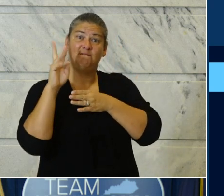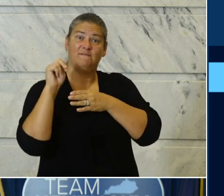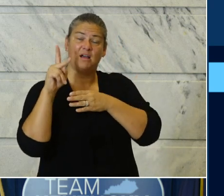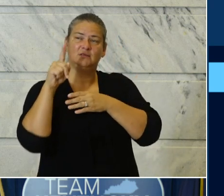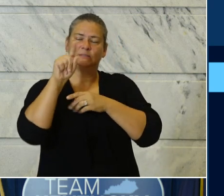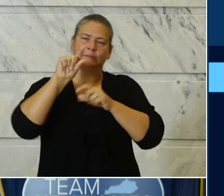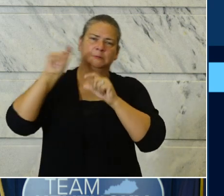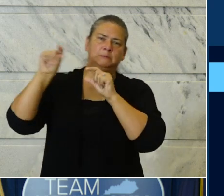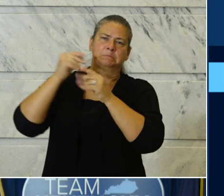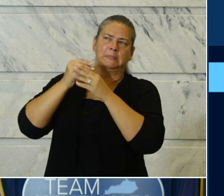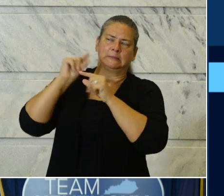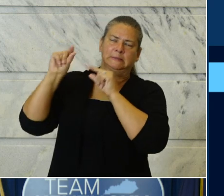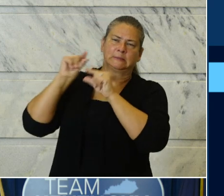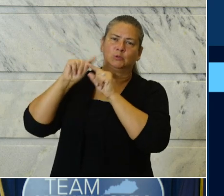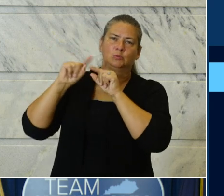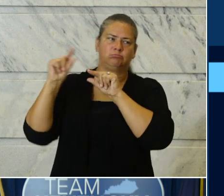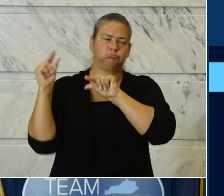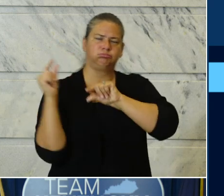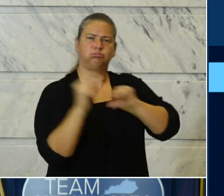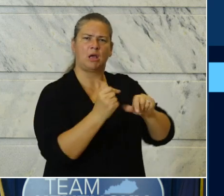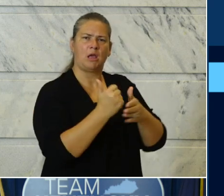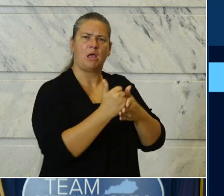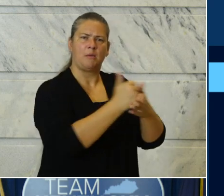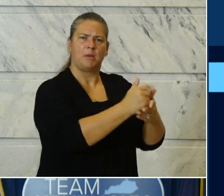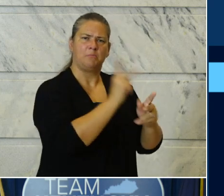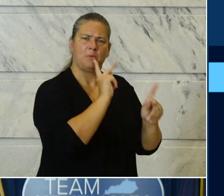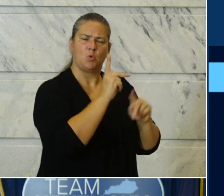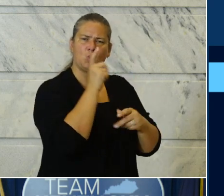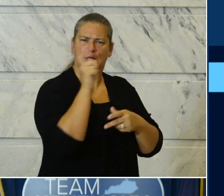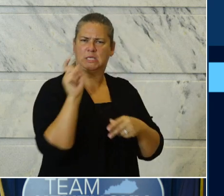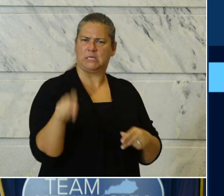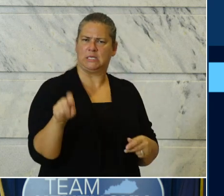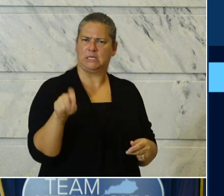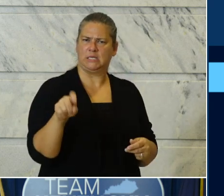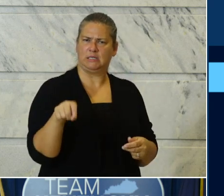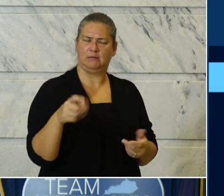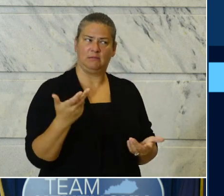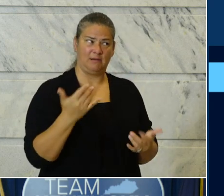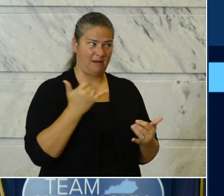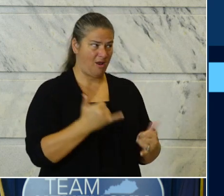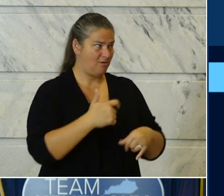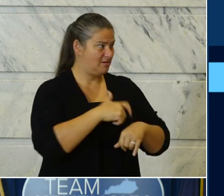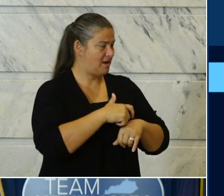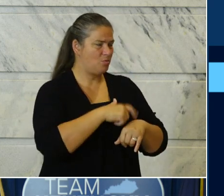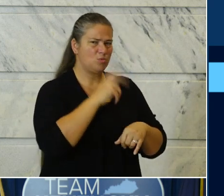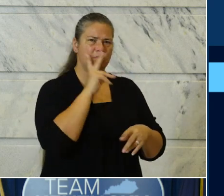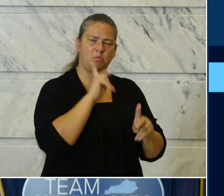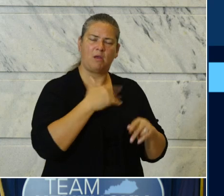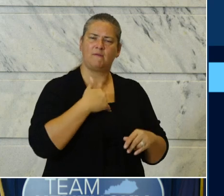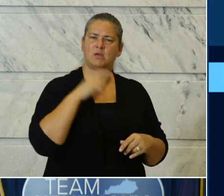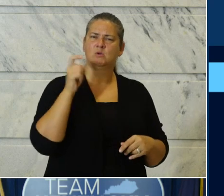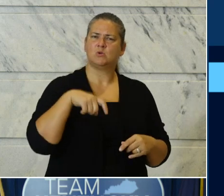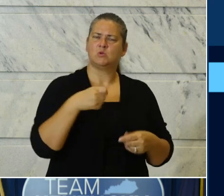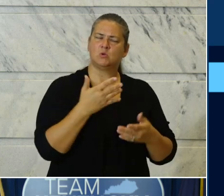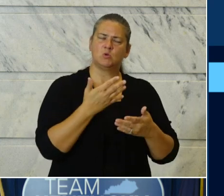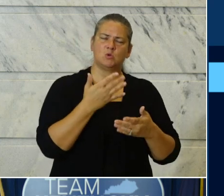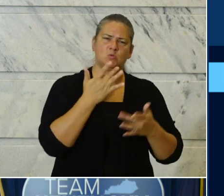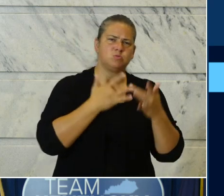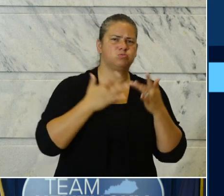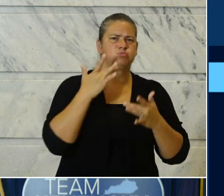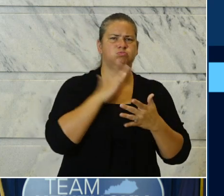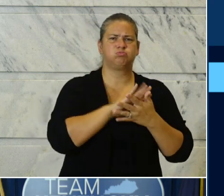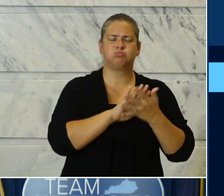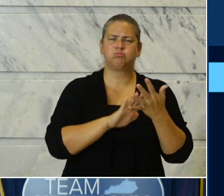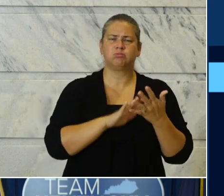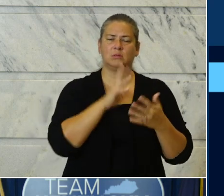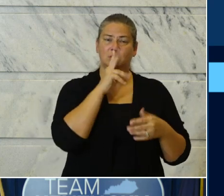need. This is truly people's charity in time of crisis. And looking at that, I mean, it's not quite $500,000, but almost in